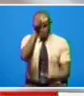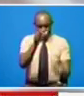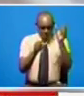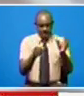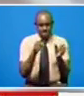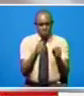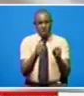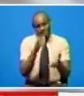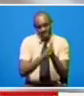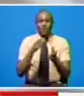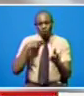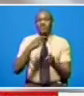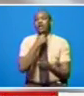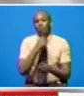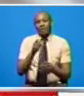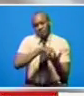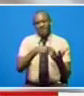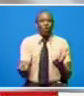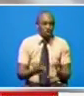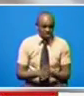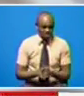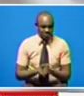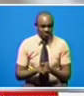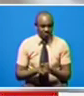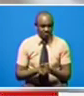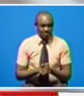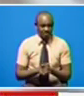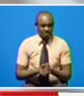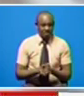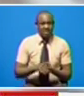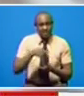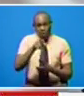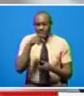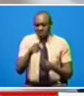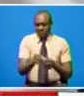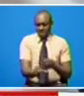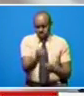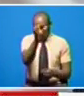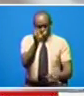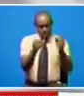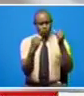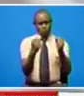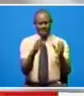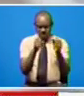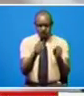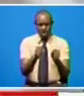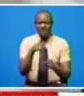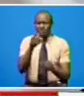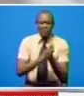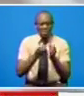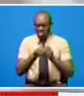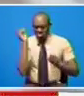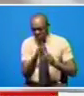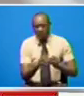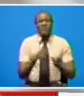real target that they are looking for will fall. And in order to shake those pillars, they will throw mud, they